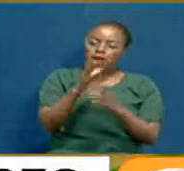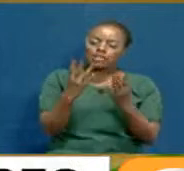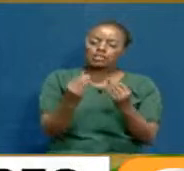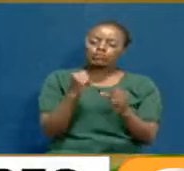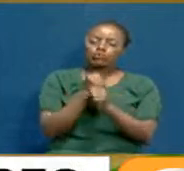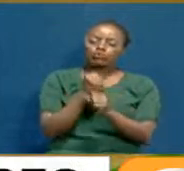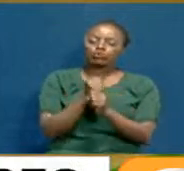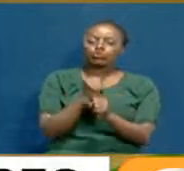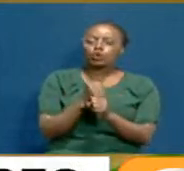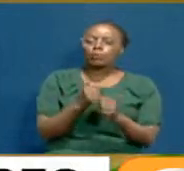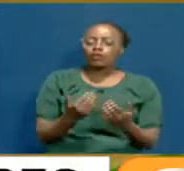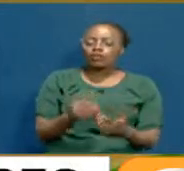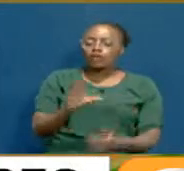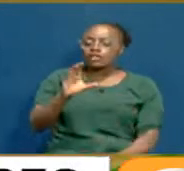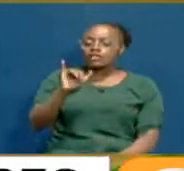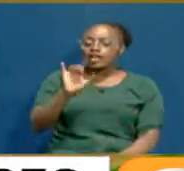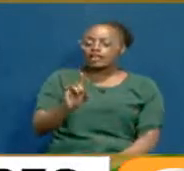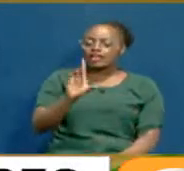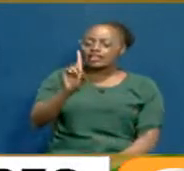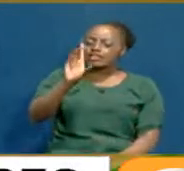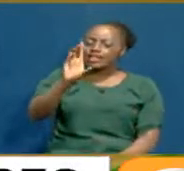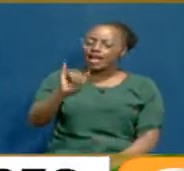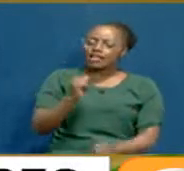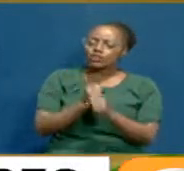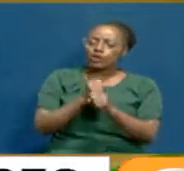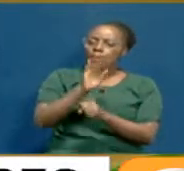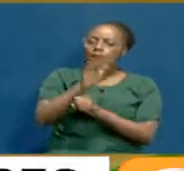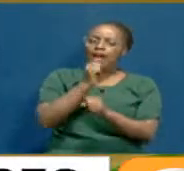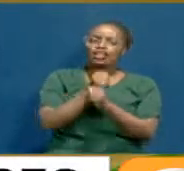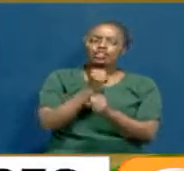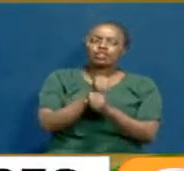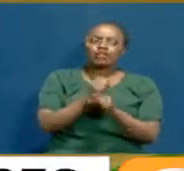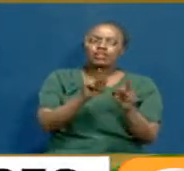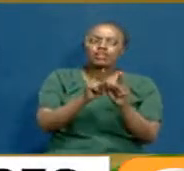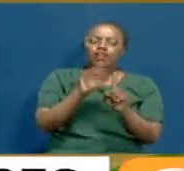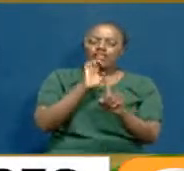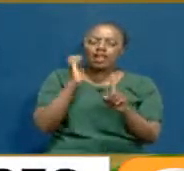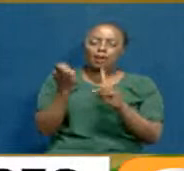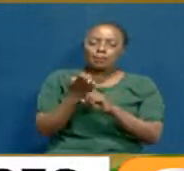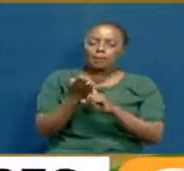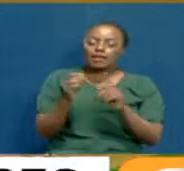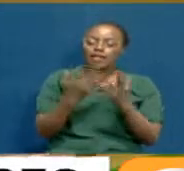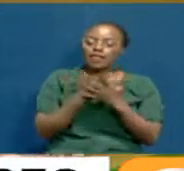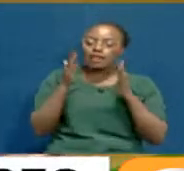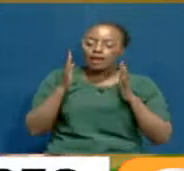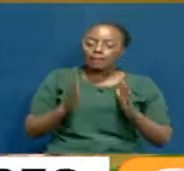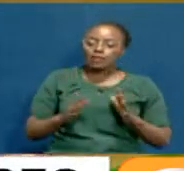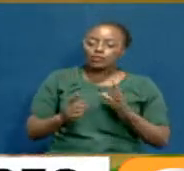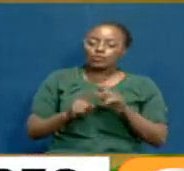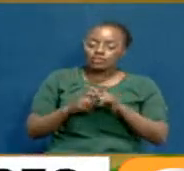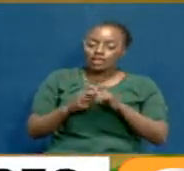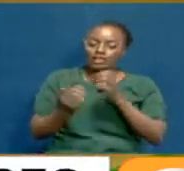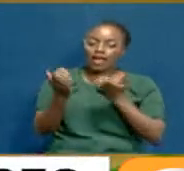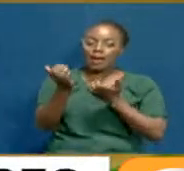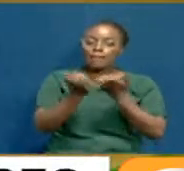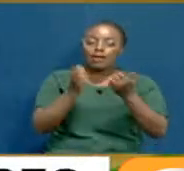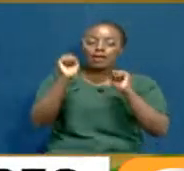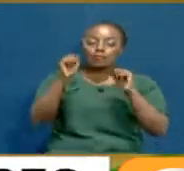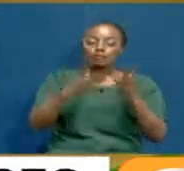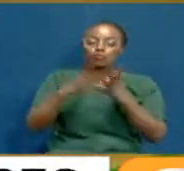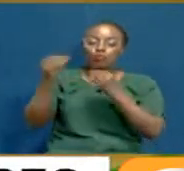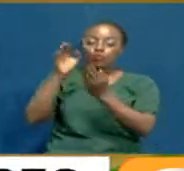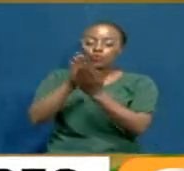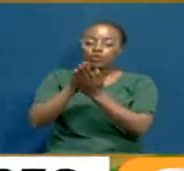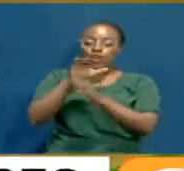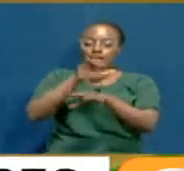job, where CID, DCI do their jobs, where an environment whereby anyone who starts a business can go to a bank,